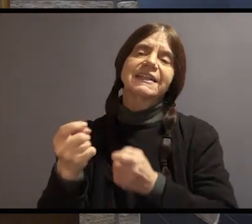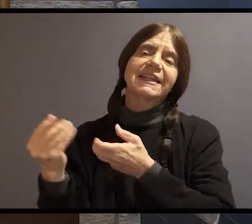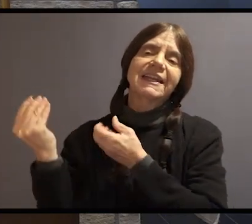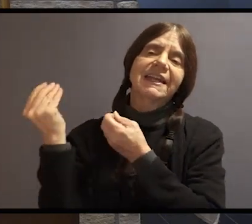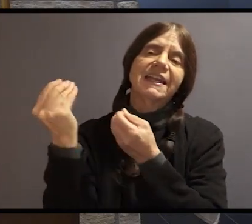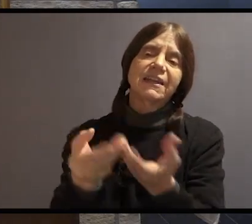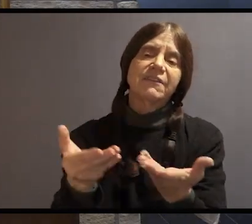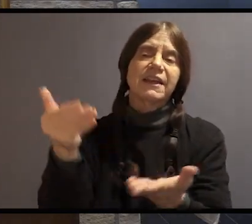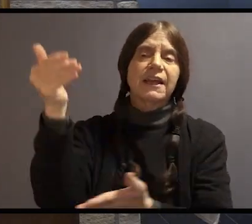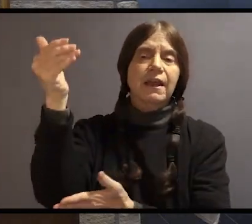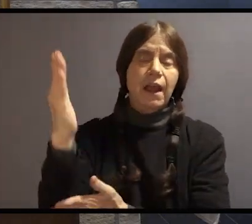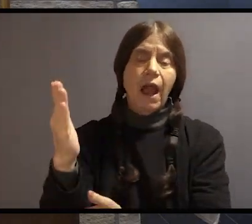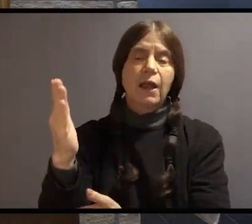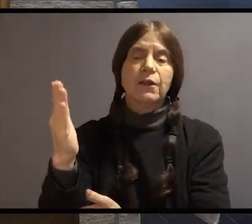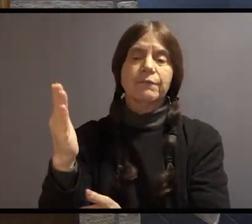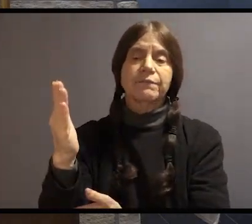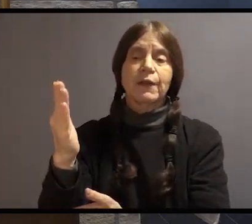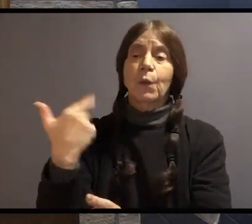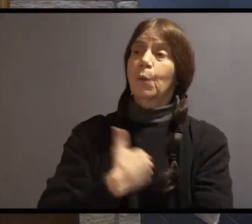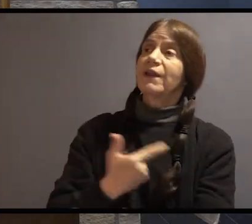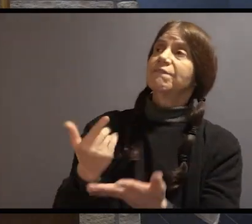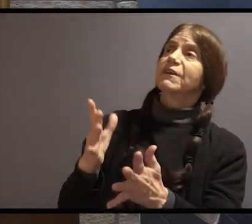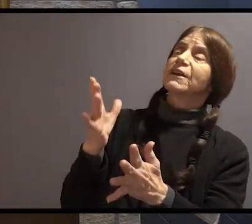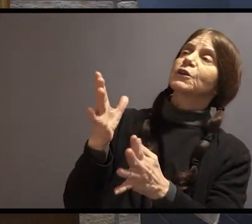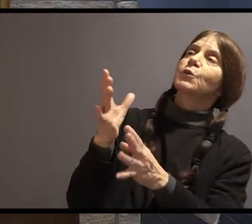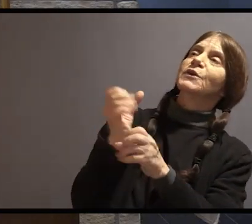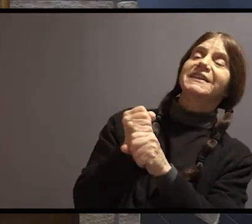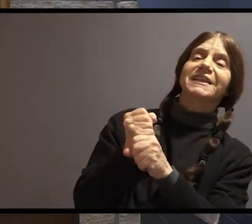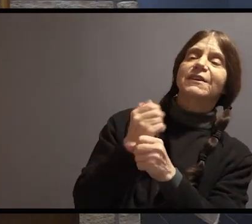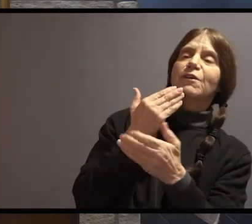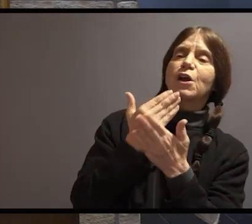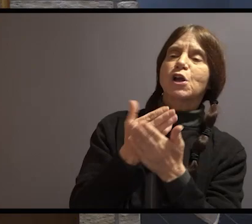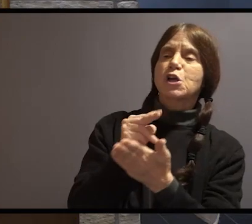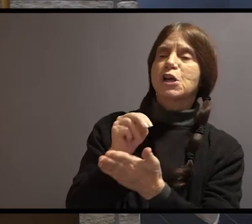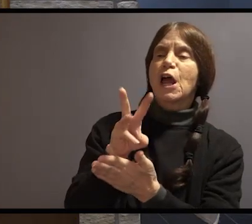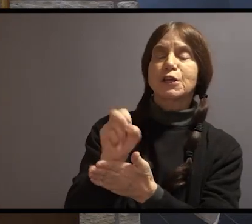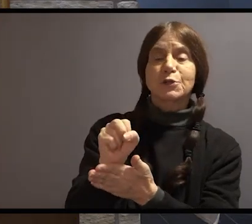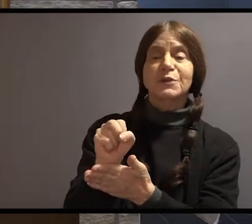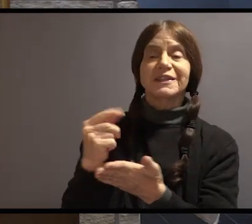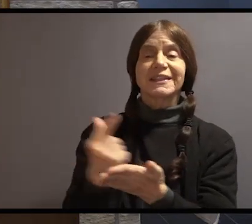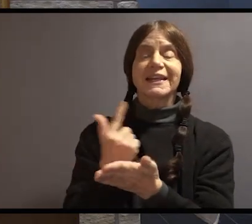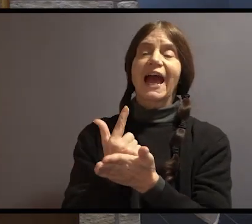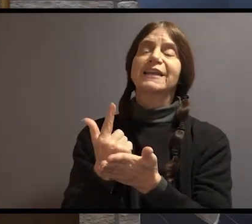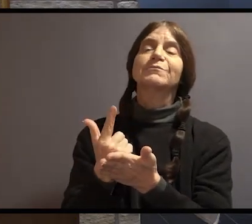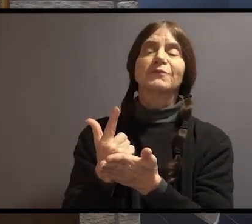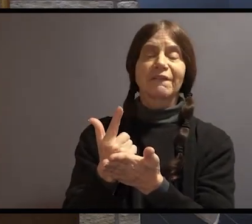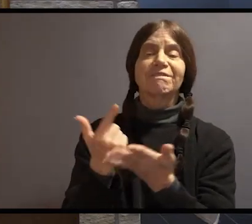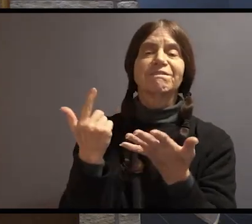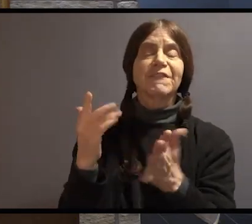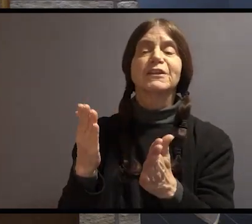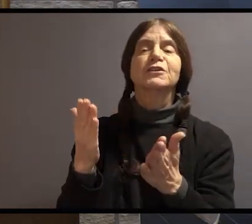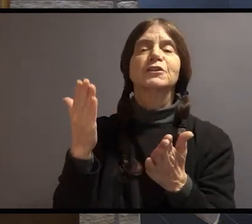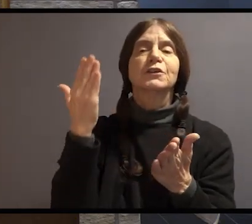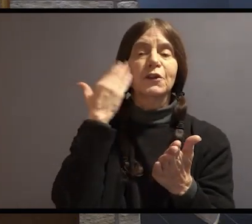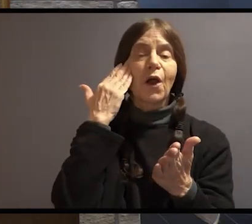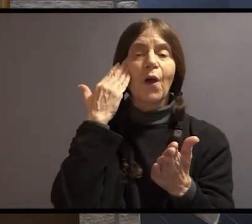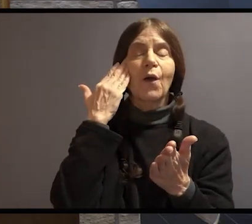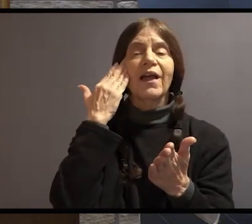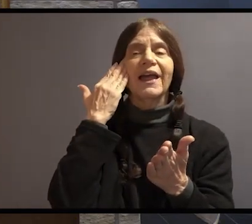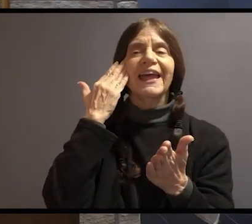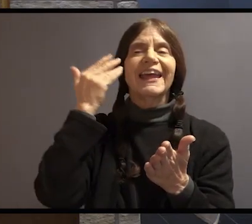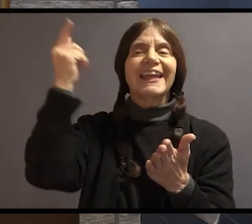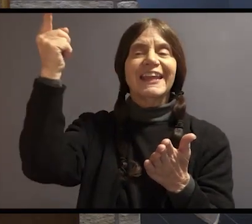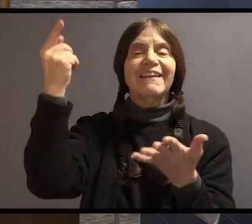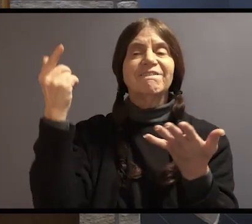us who have received that good news, received the gospel, that our sins have all been